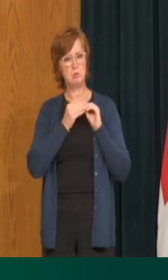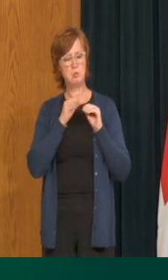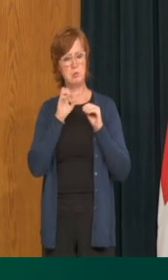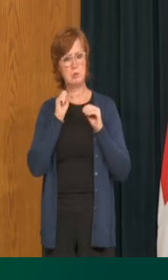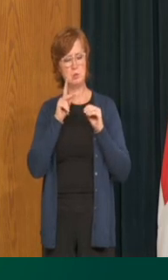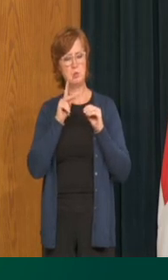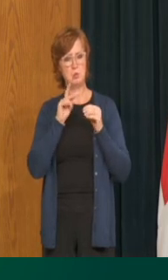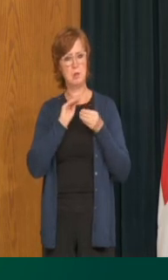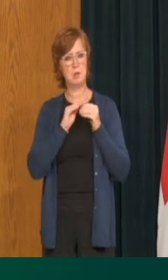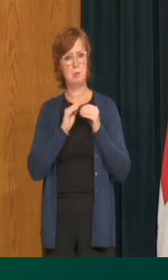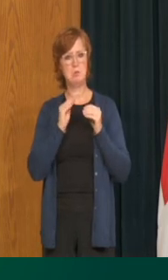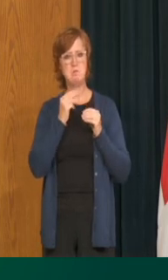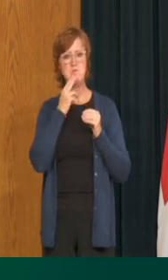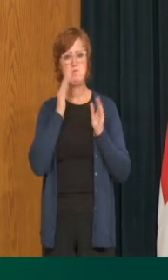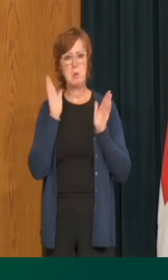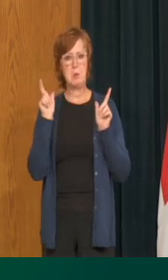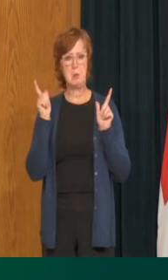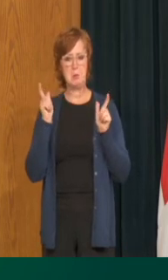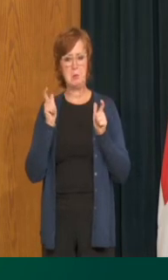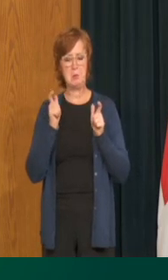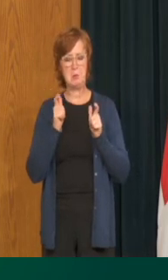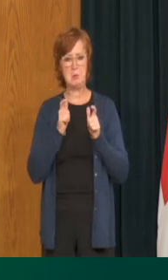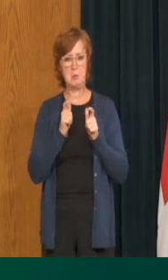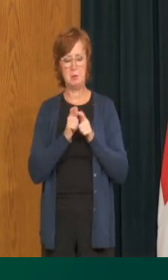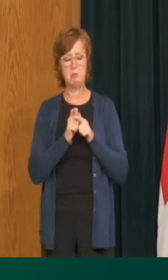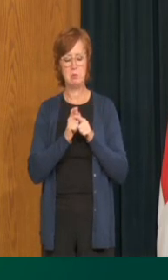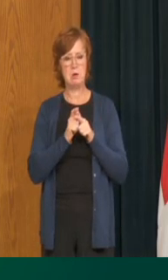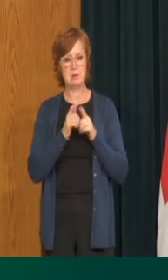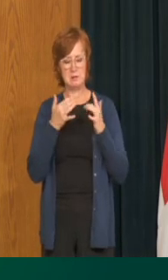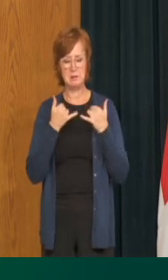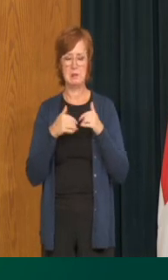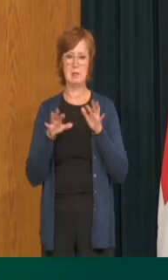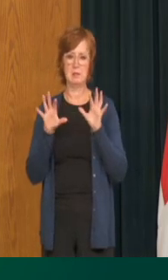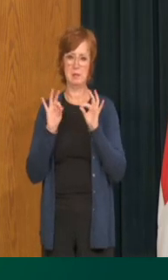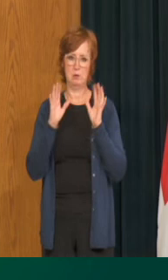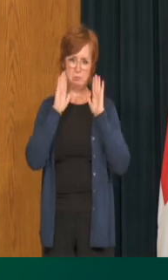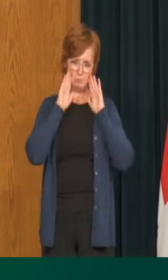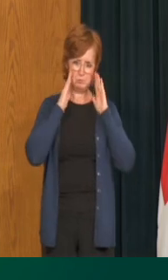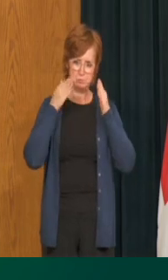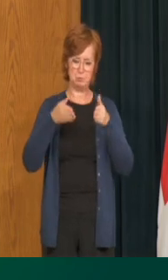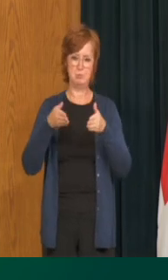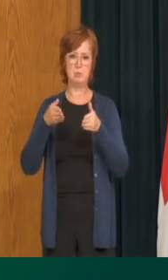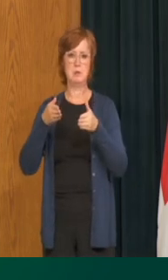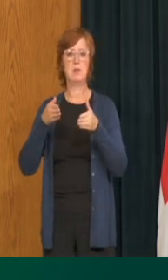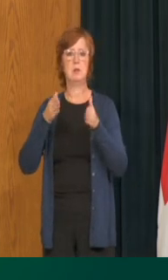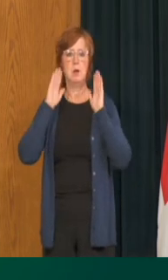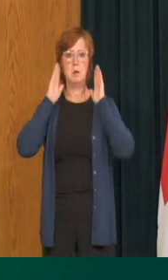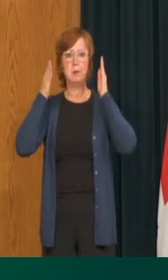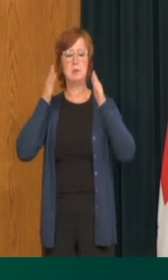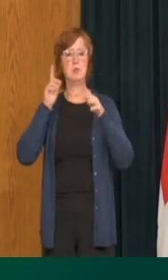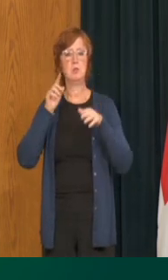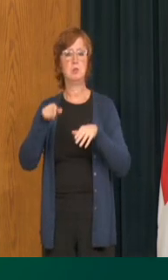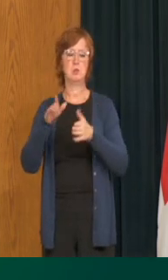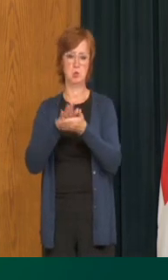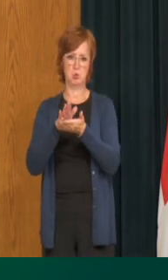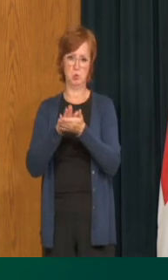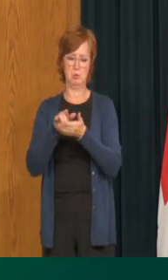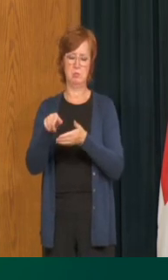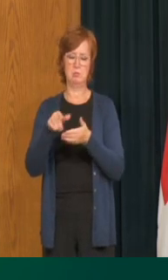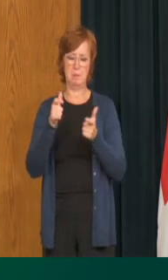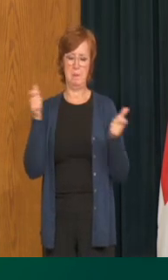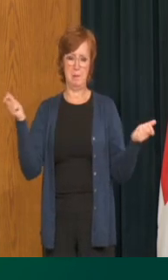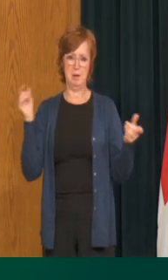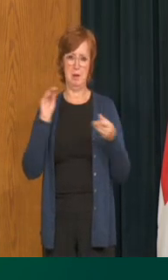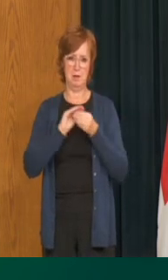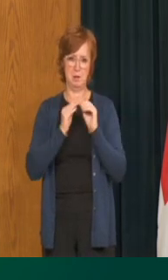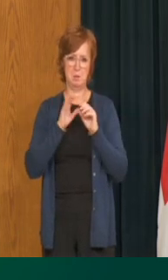next, few weeks are really important to support a safe reopening of schools, because that is a large sector in terms of number of people going back to